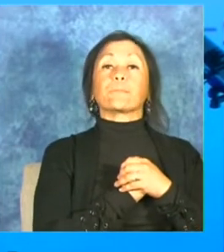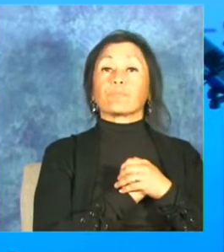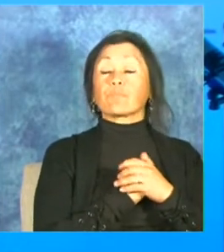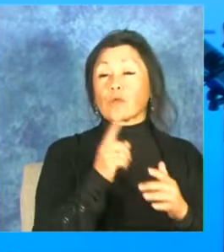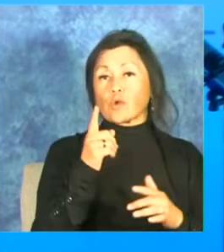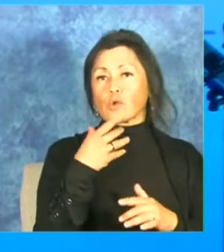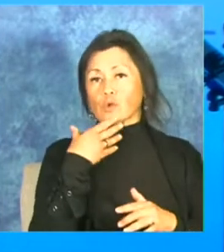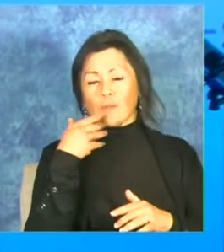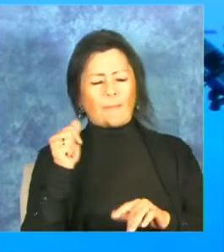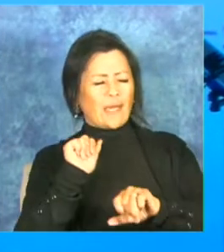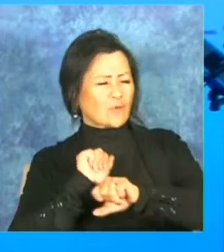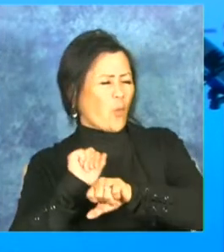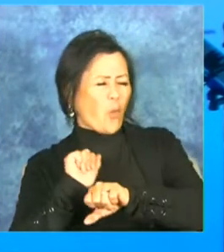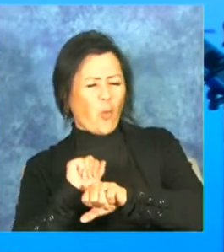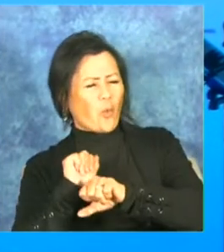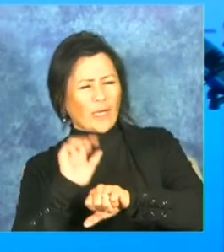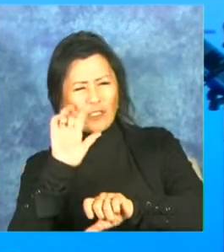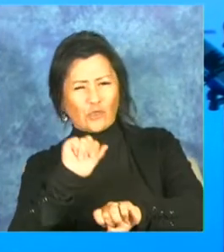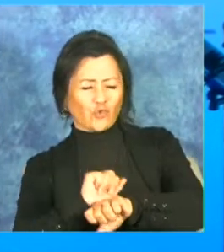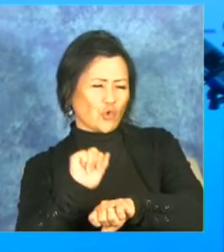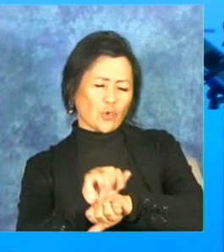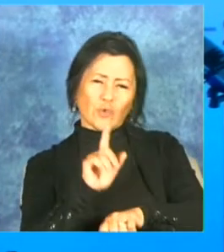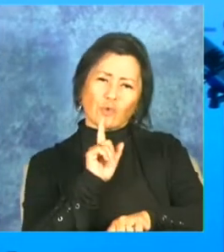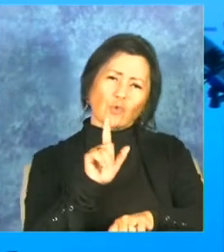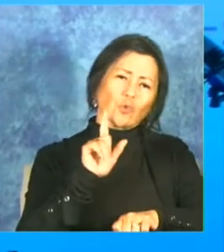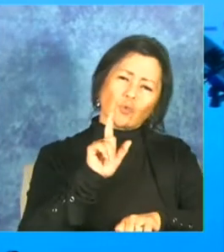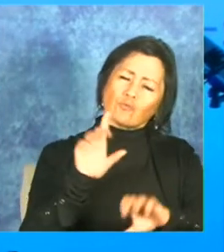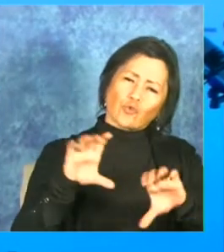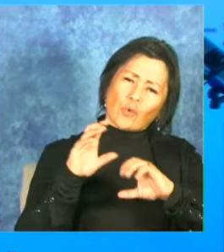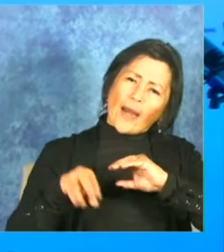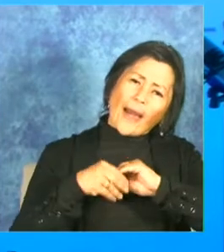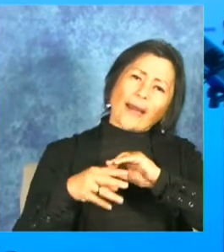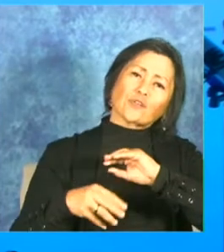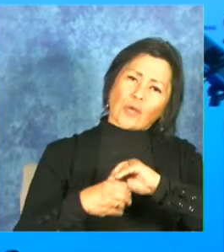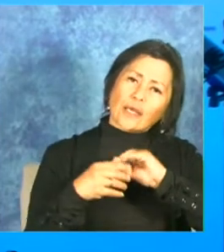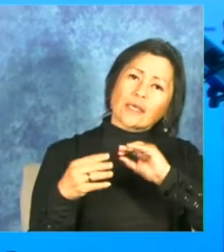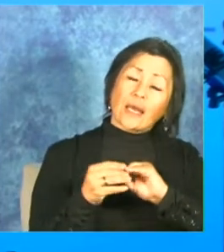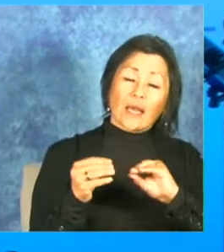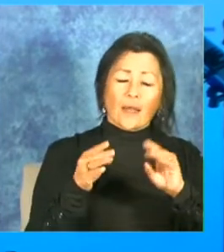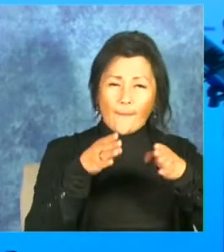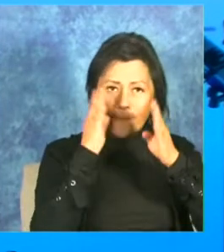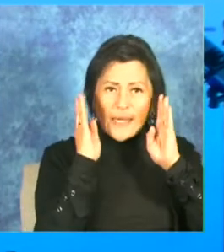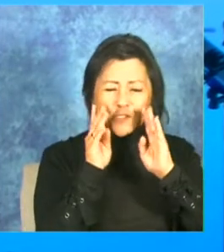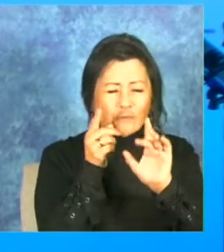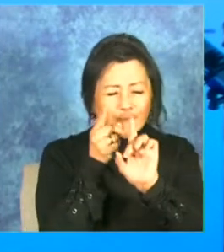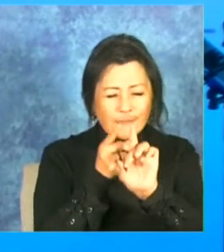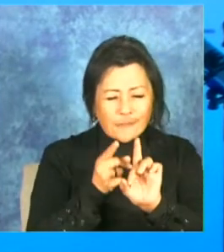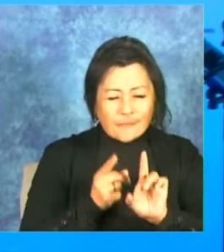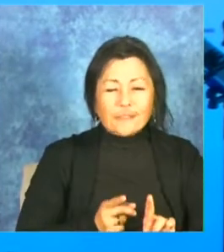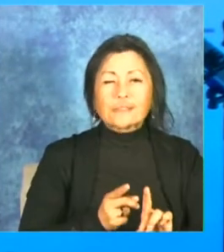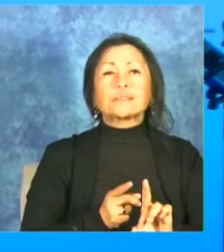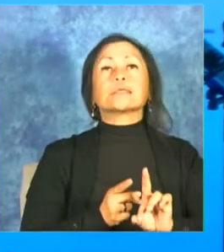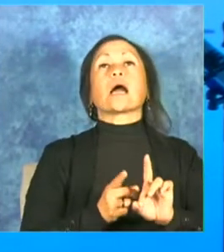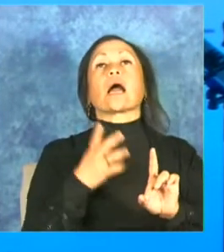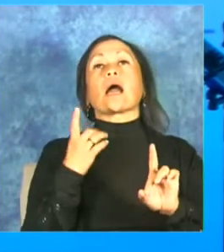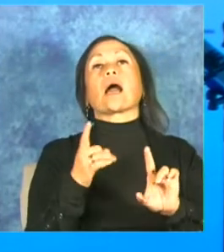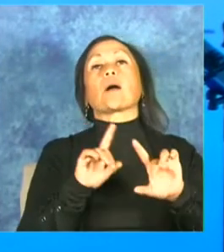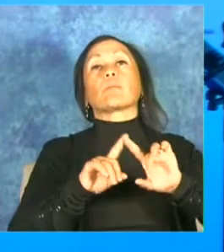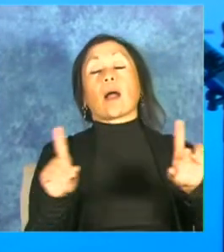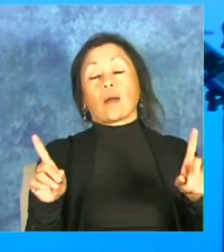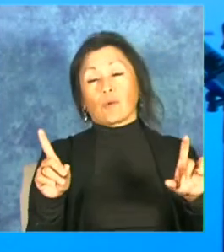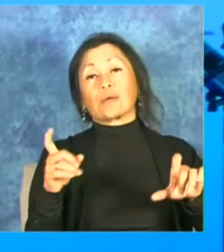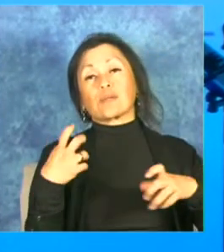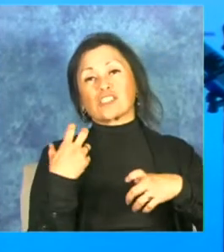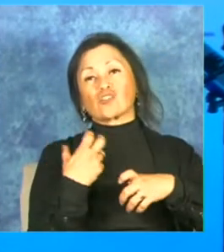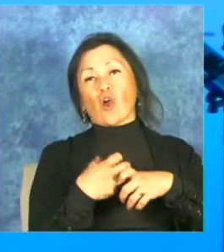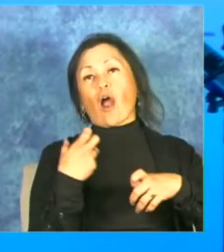You're the best worker on the job. You put in the extra effort, pay attention to the details, and yet when the